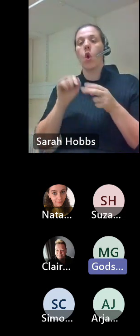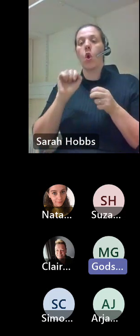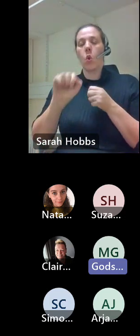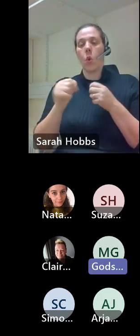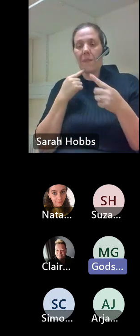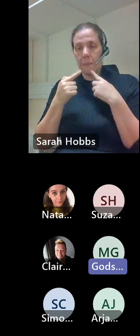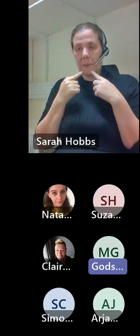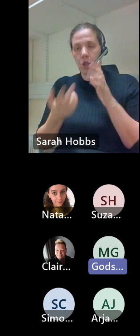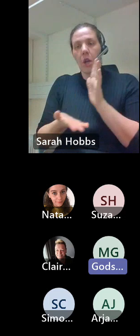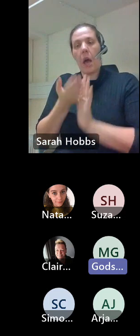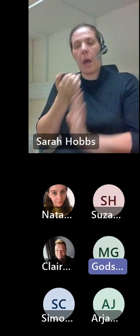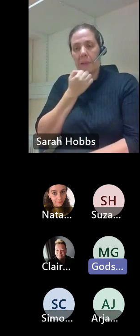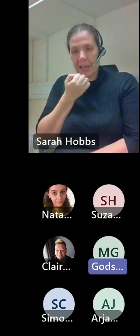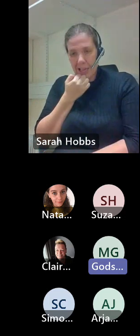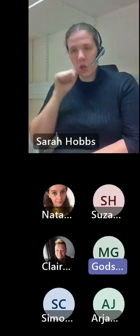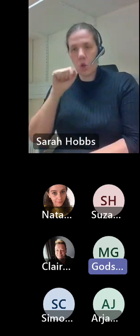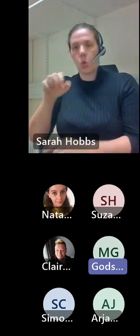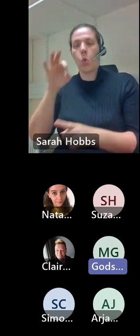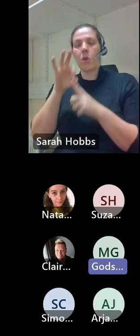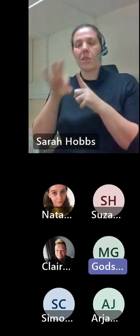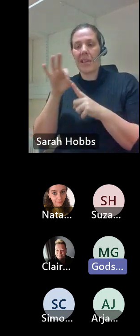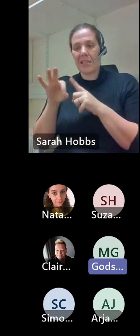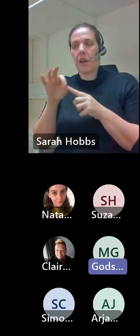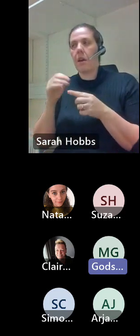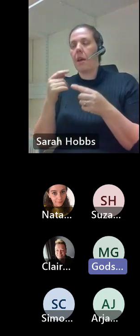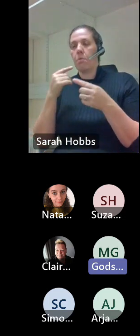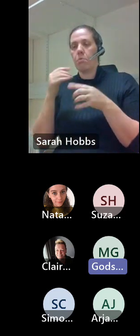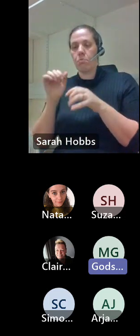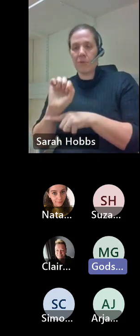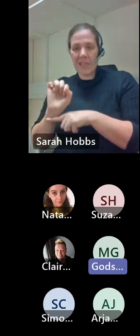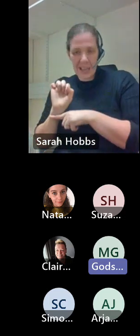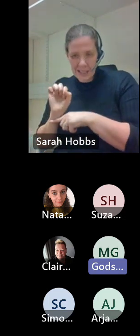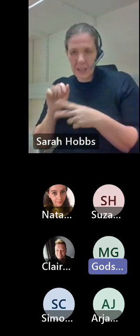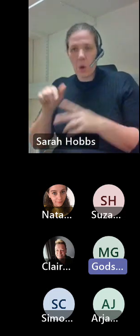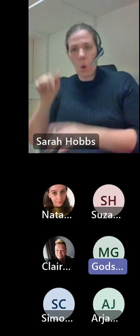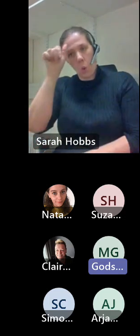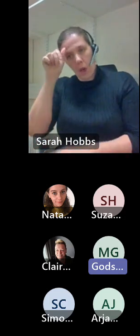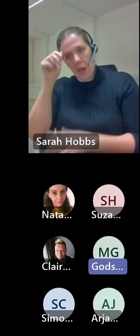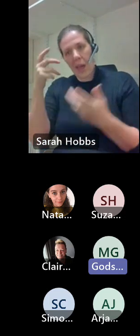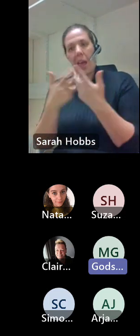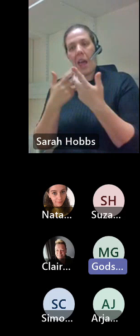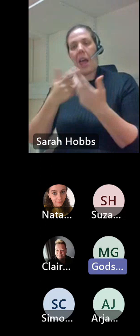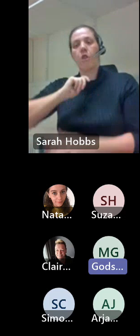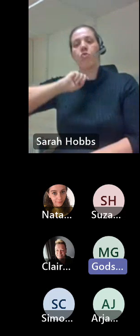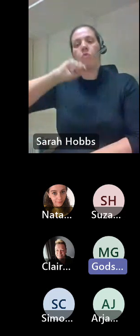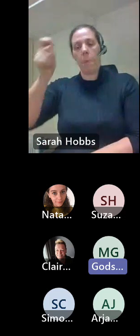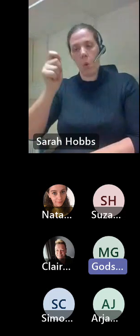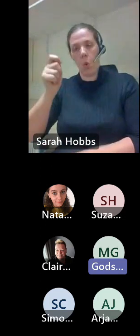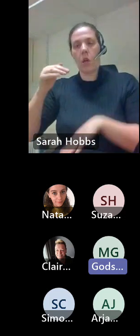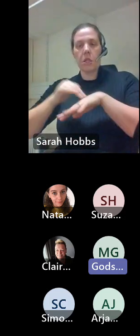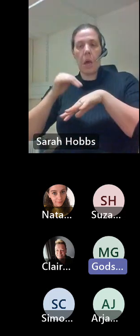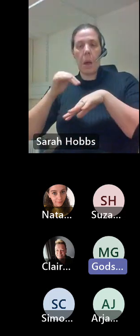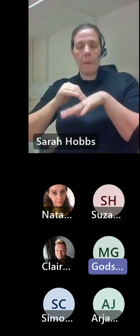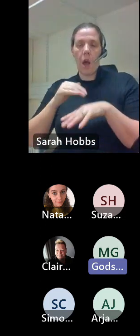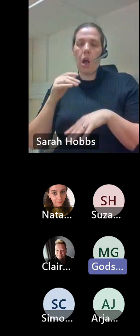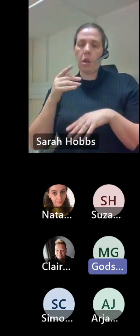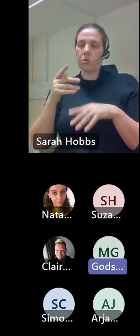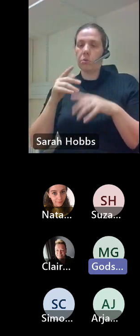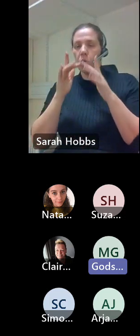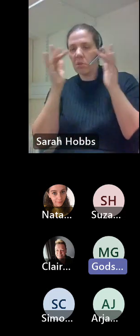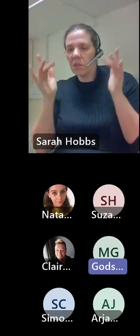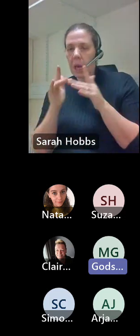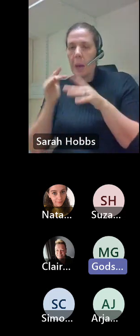are updated, making sure your data is protected, and where and how you can report fraud or cybercrime too. So all these